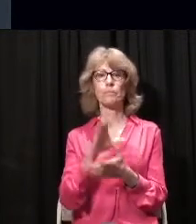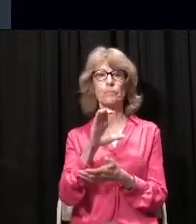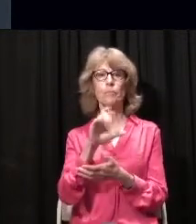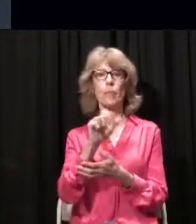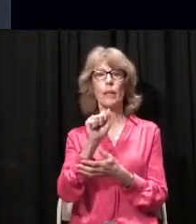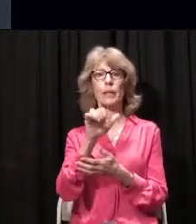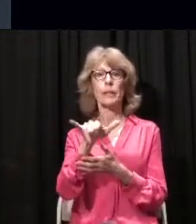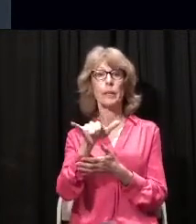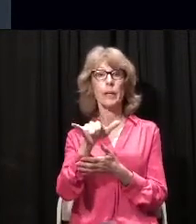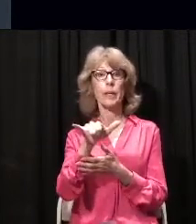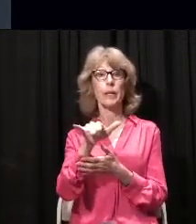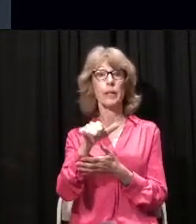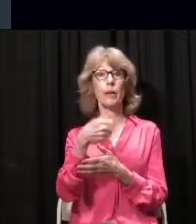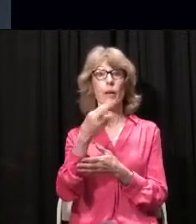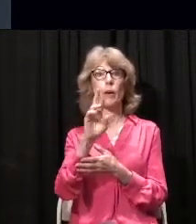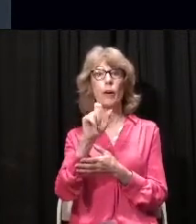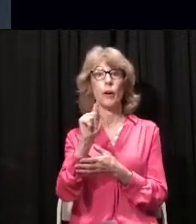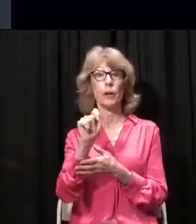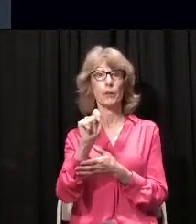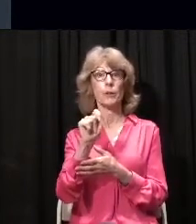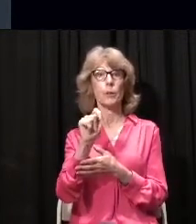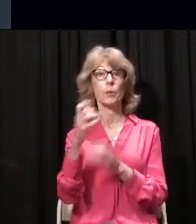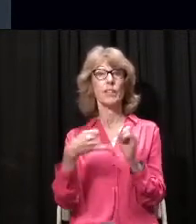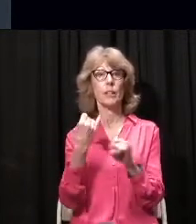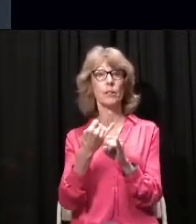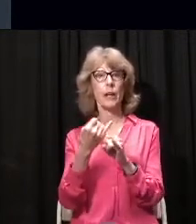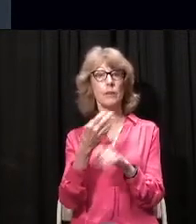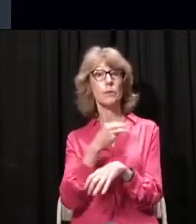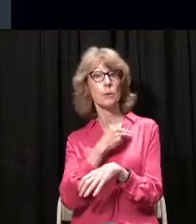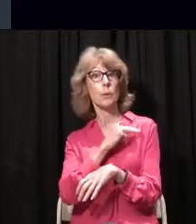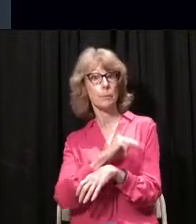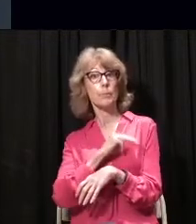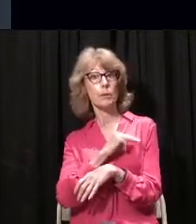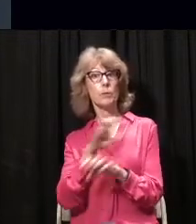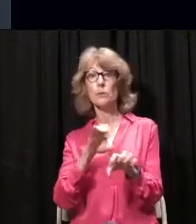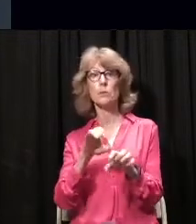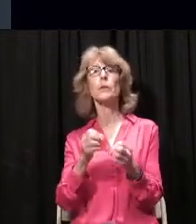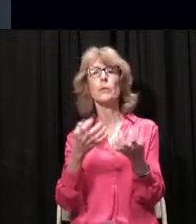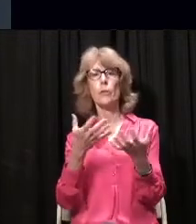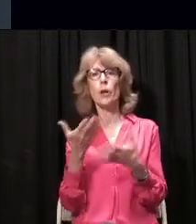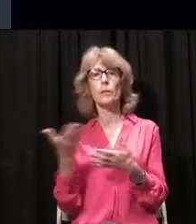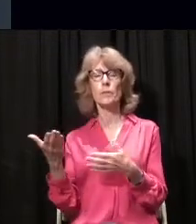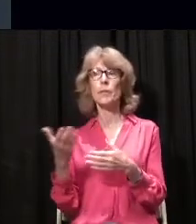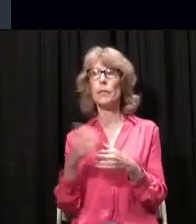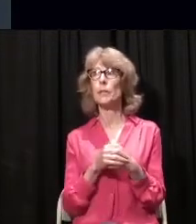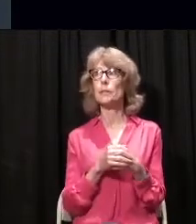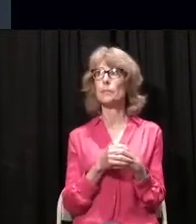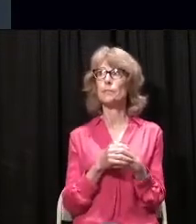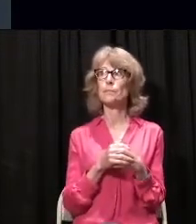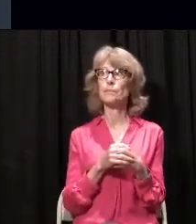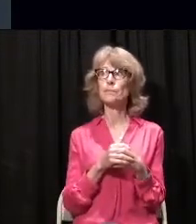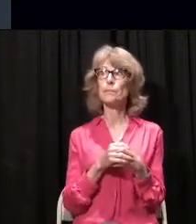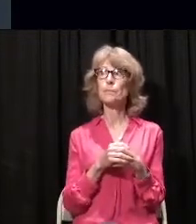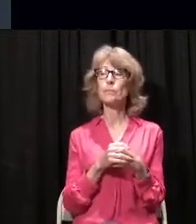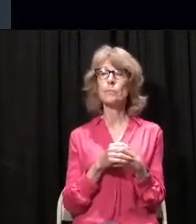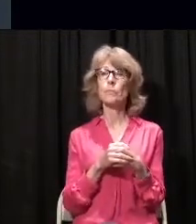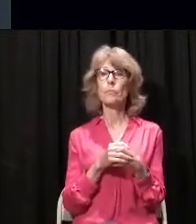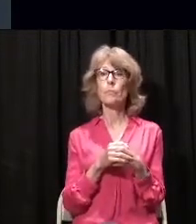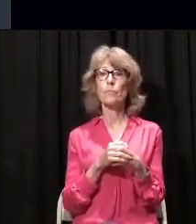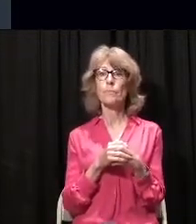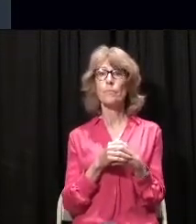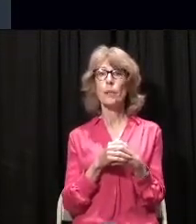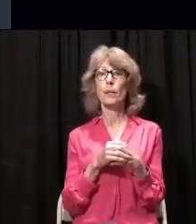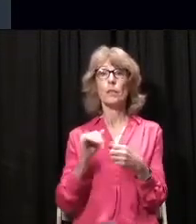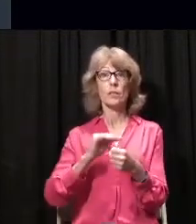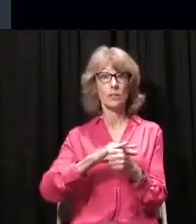a few pictures that Clay sent me that we couldn't show for a variety of reasons, but here's one. This is a worldwide pandemic, and Clay and his